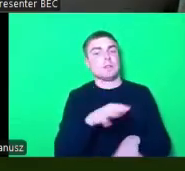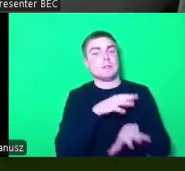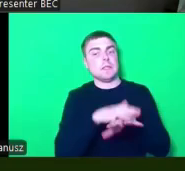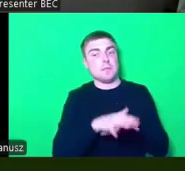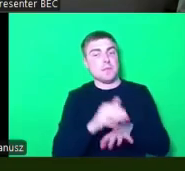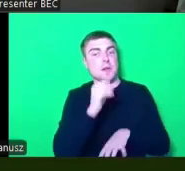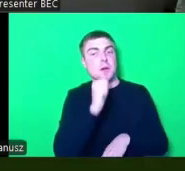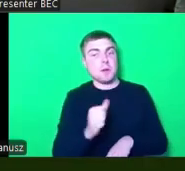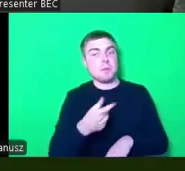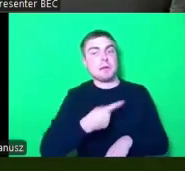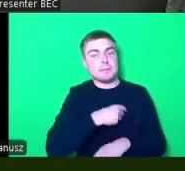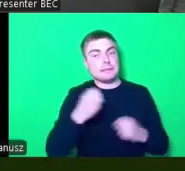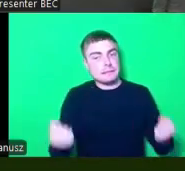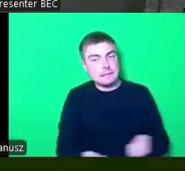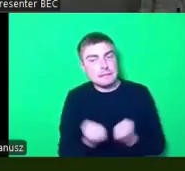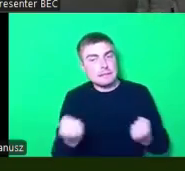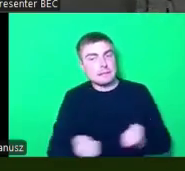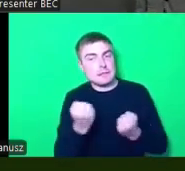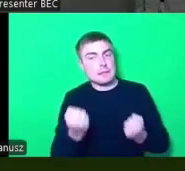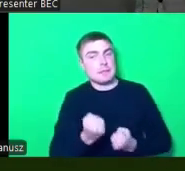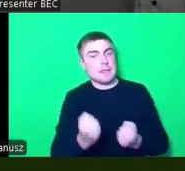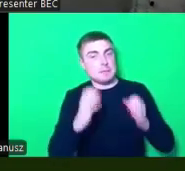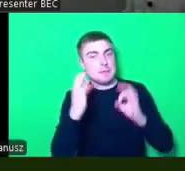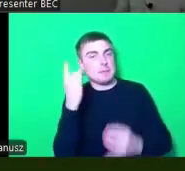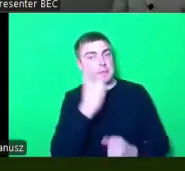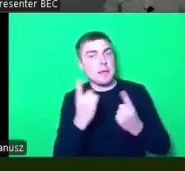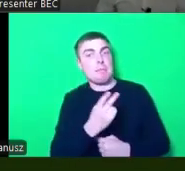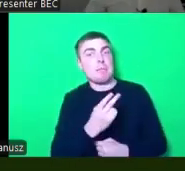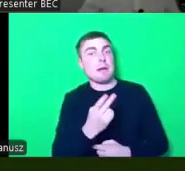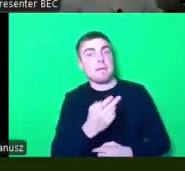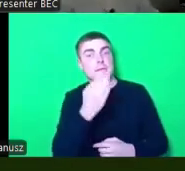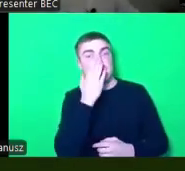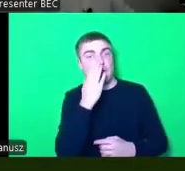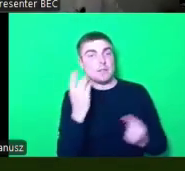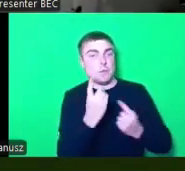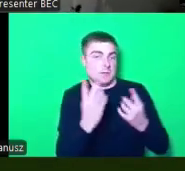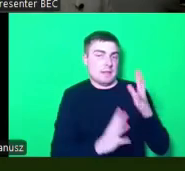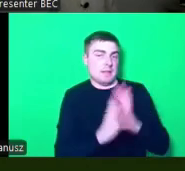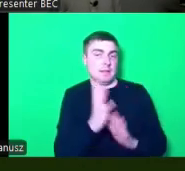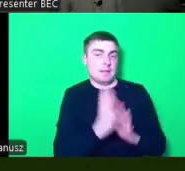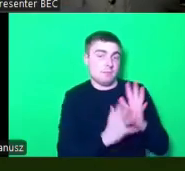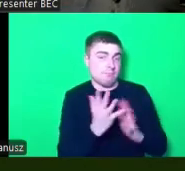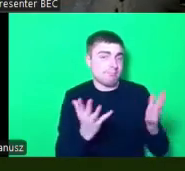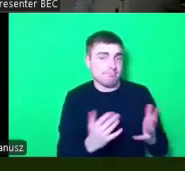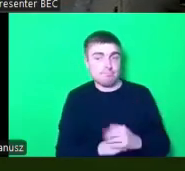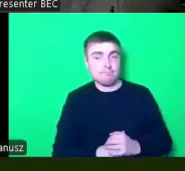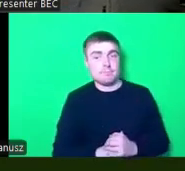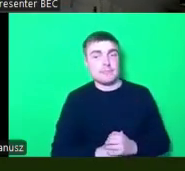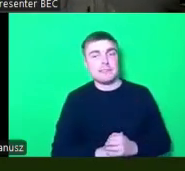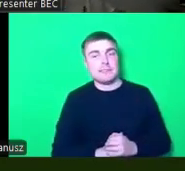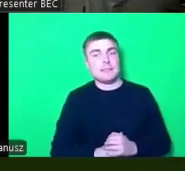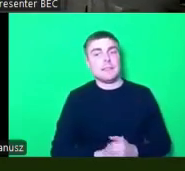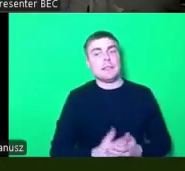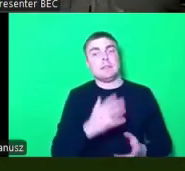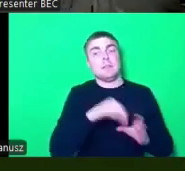forest approach, a land sharing approach. But yeah, both have advantages and disadvantages.